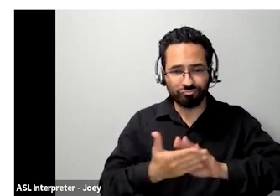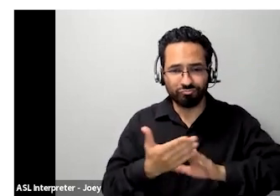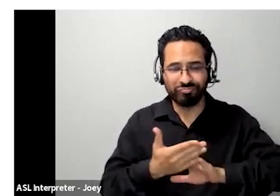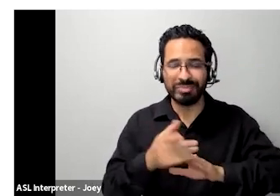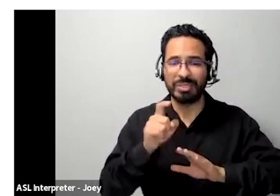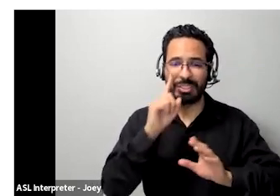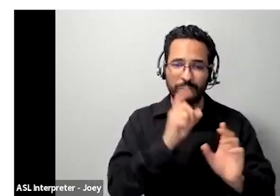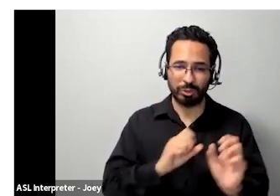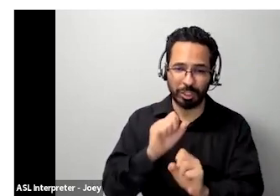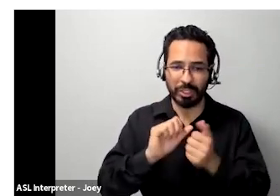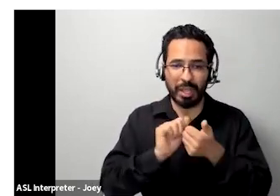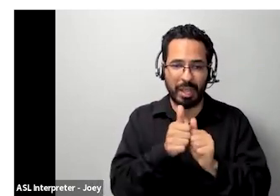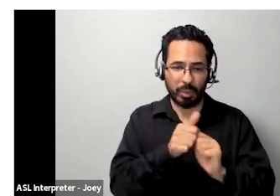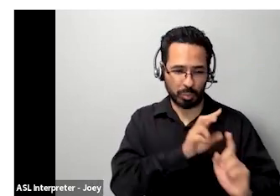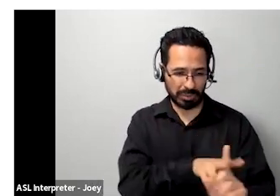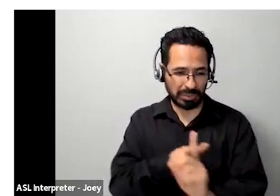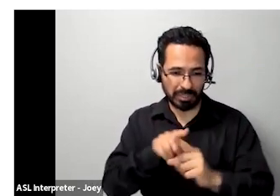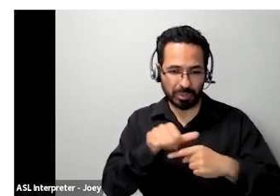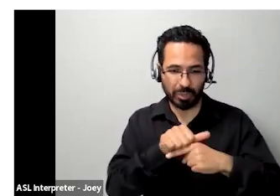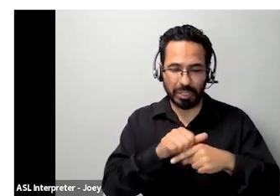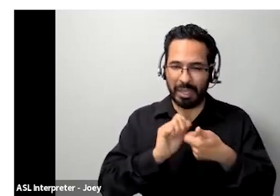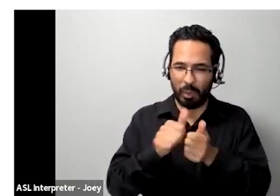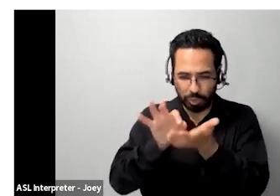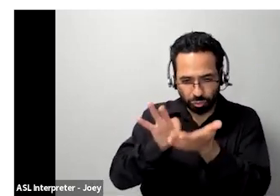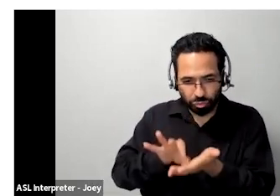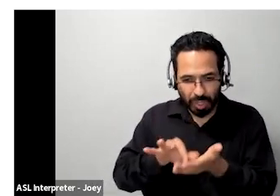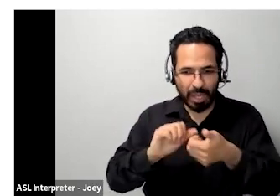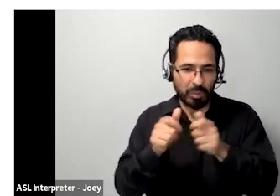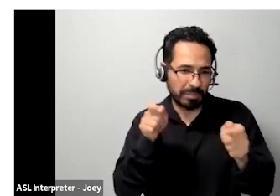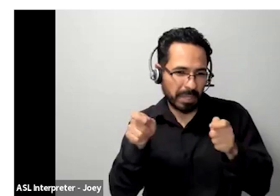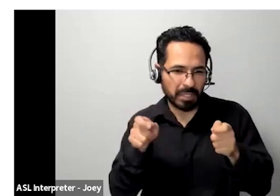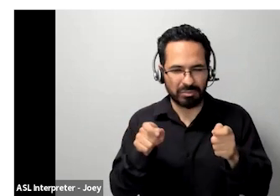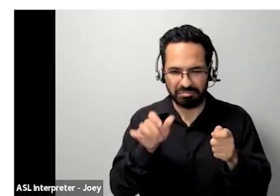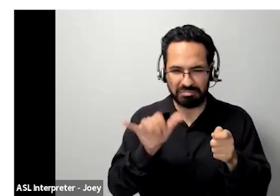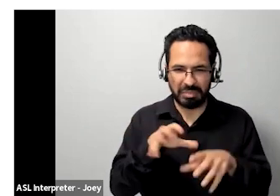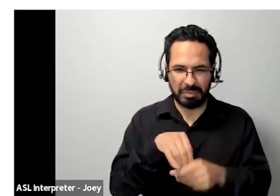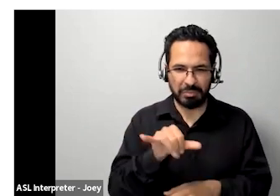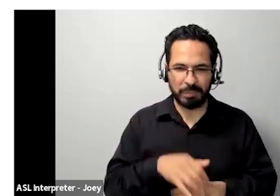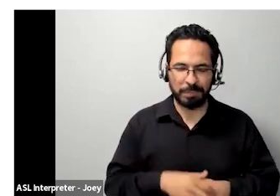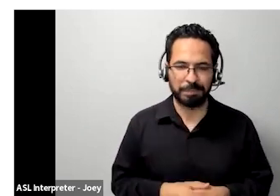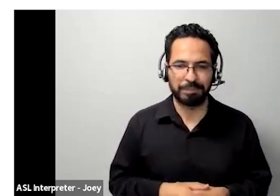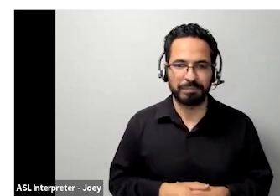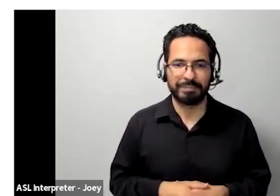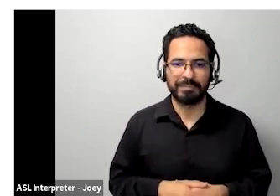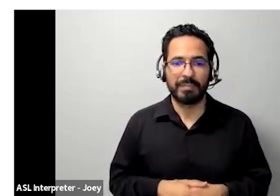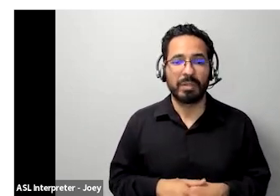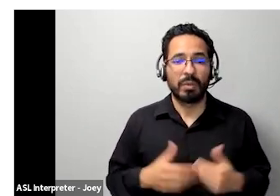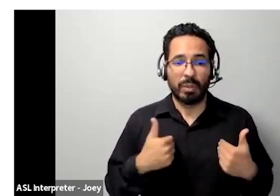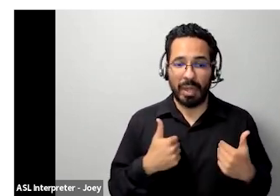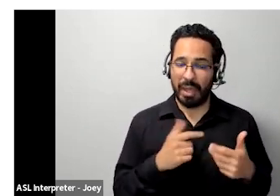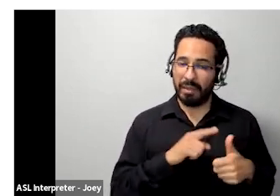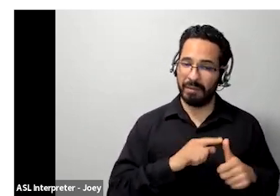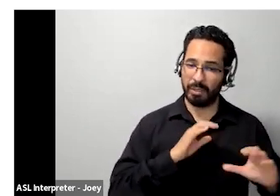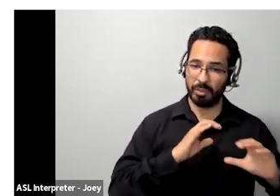how the training gets assigned, how it gets tracked and managed, all of that. And then, so you have communication